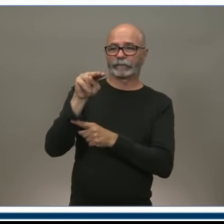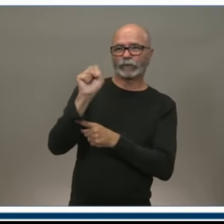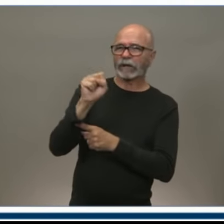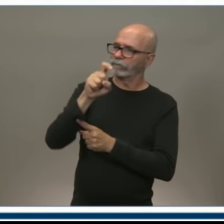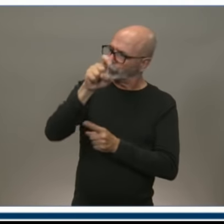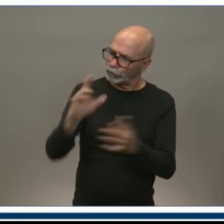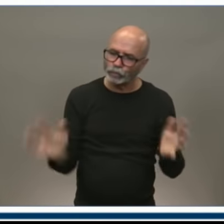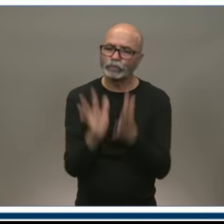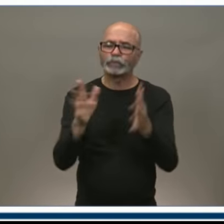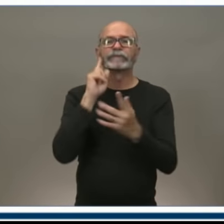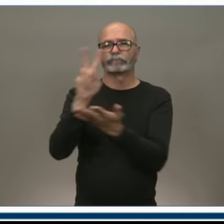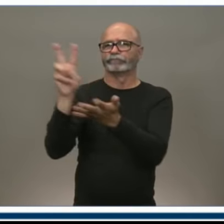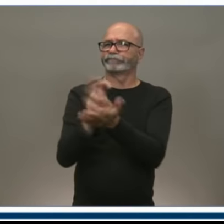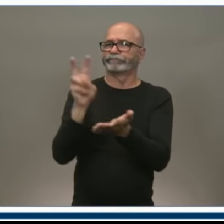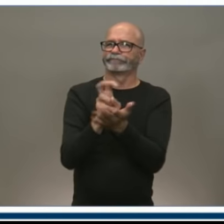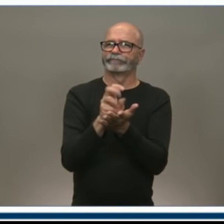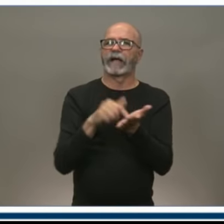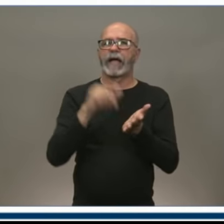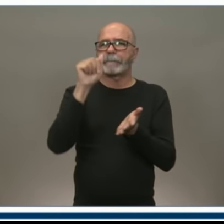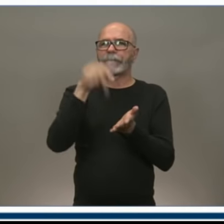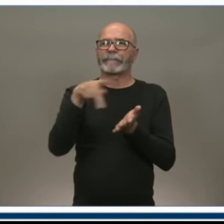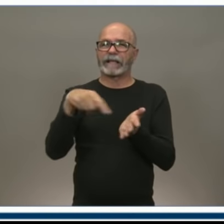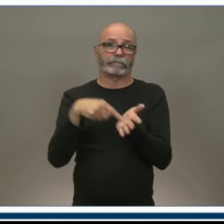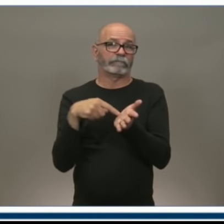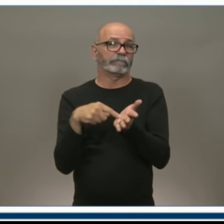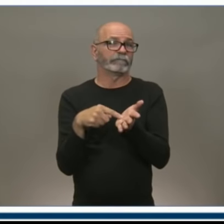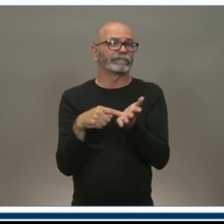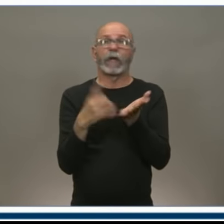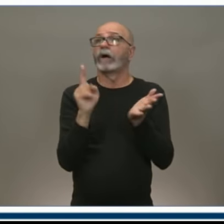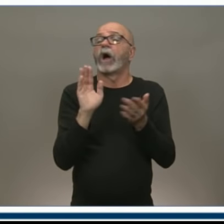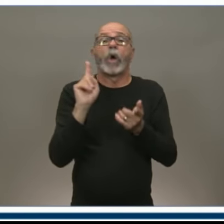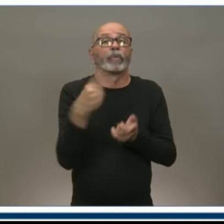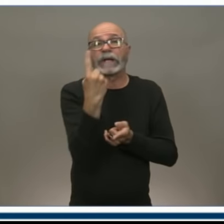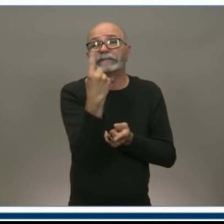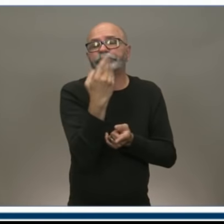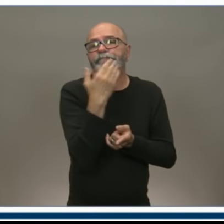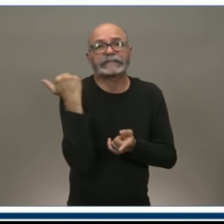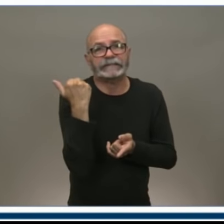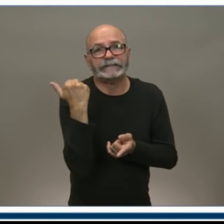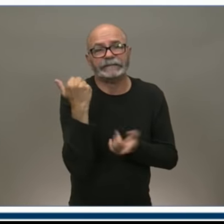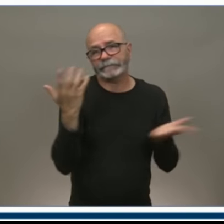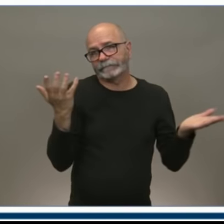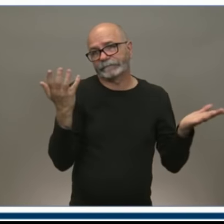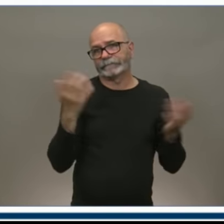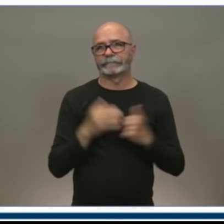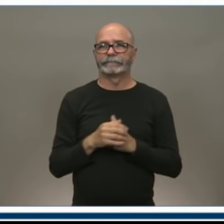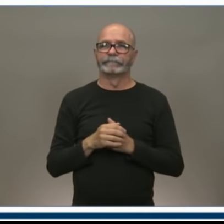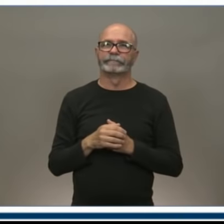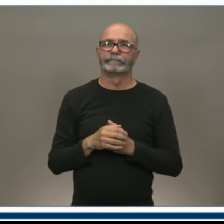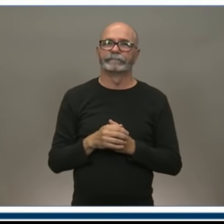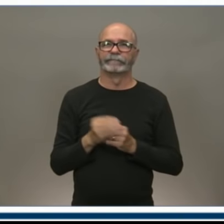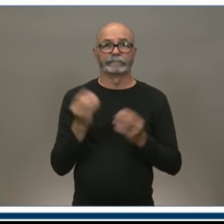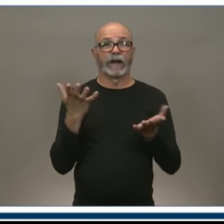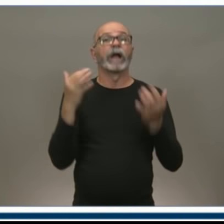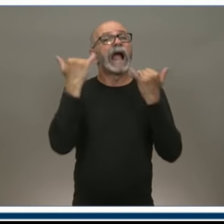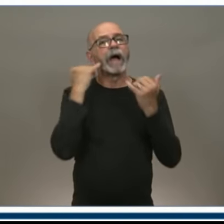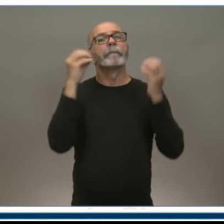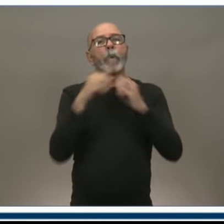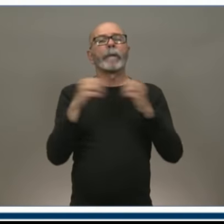to download that app. It's just one more tool that helps us in terms of people being aware that they might have been